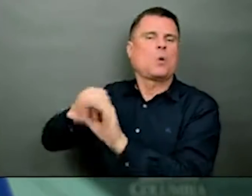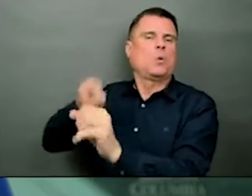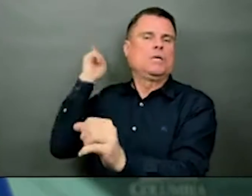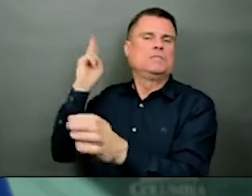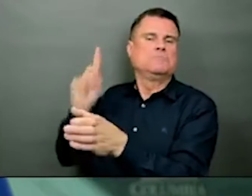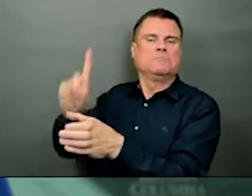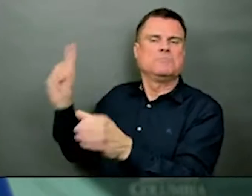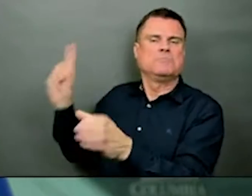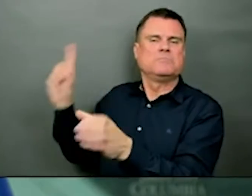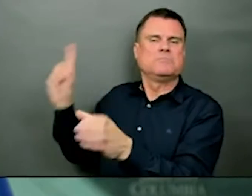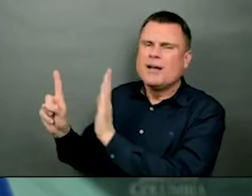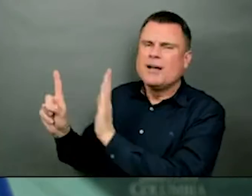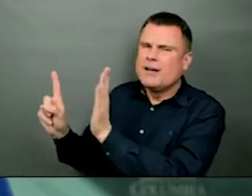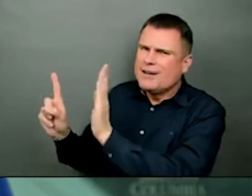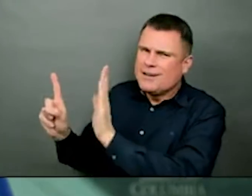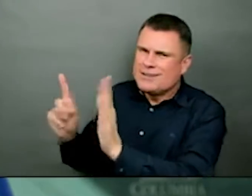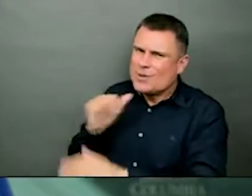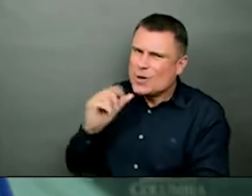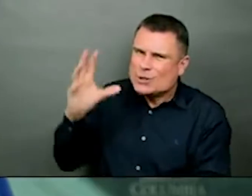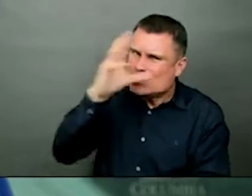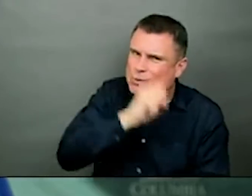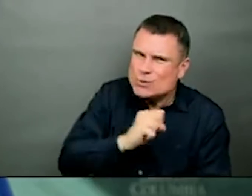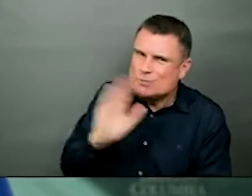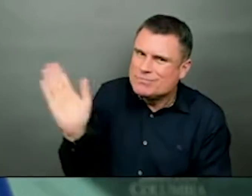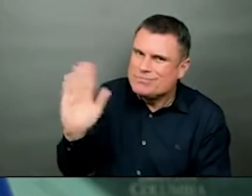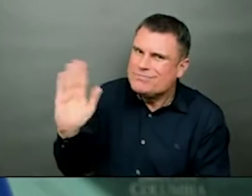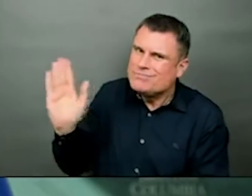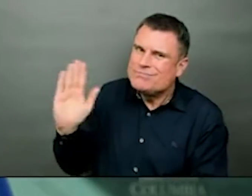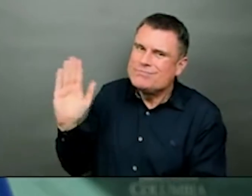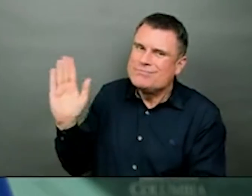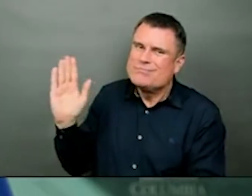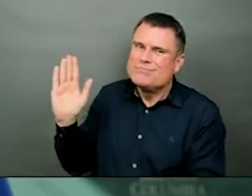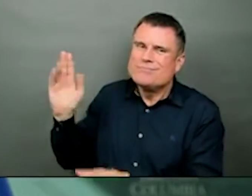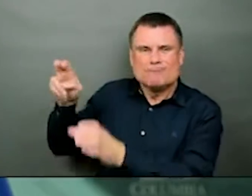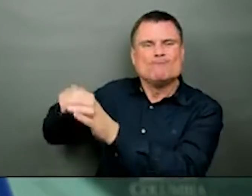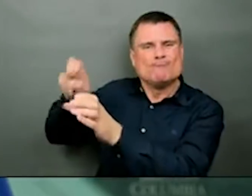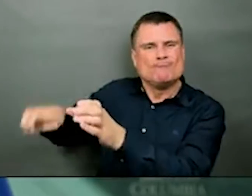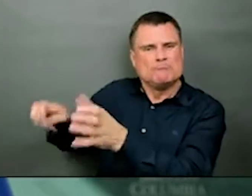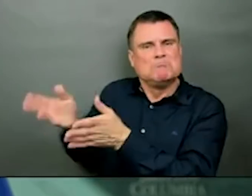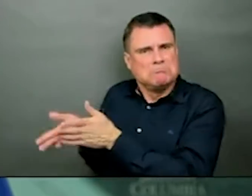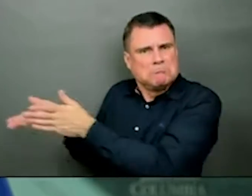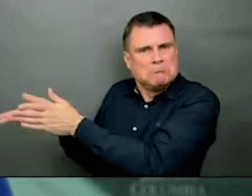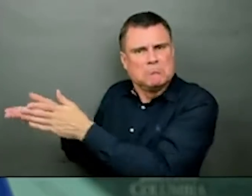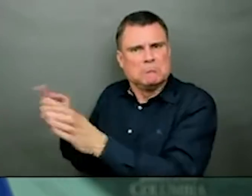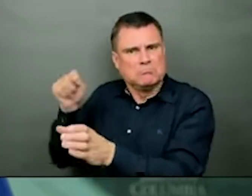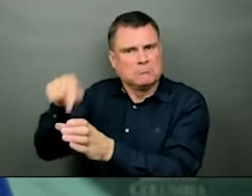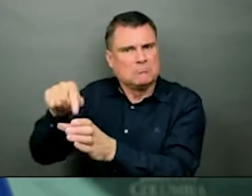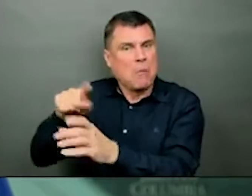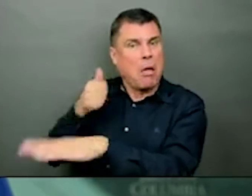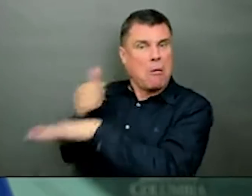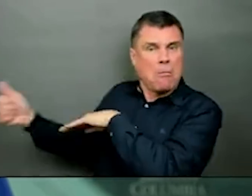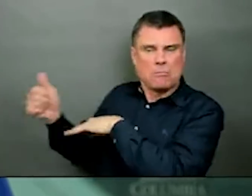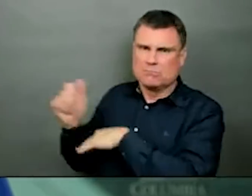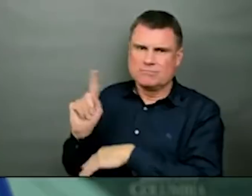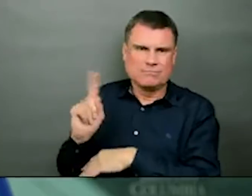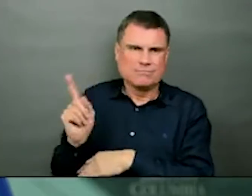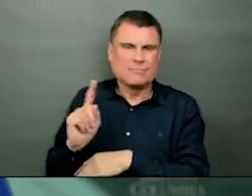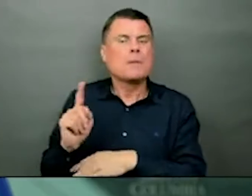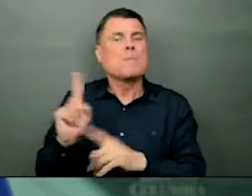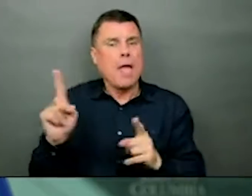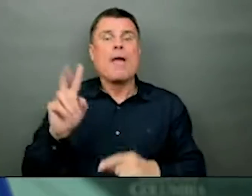can now to provide supports, including support in terms of interim support in terms of management. So this is as it should